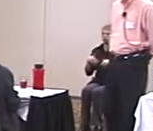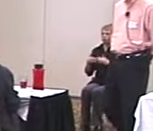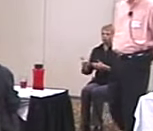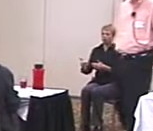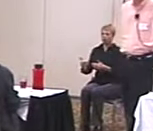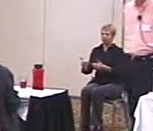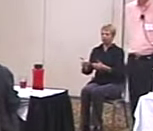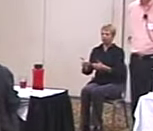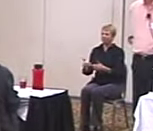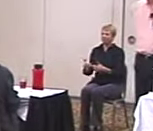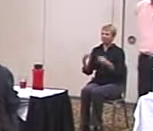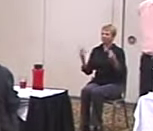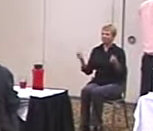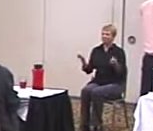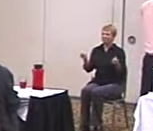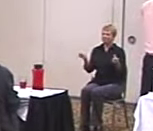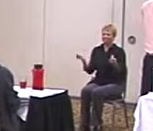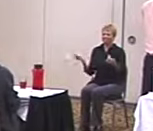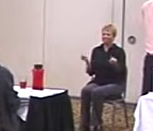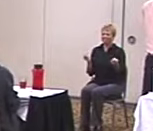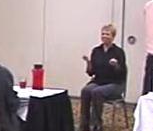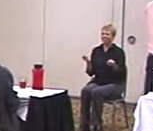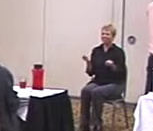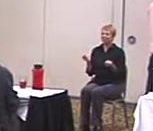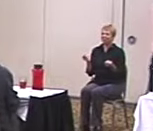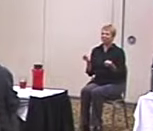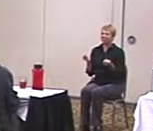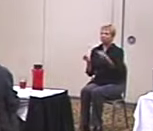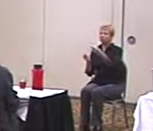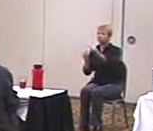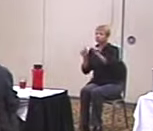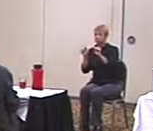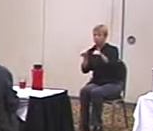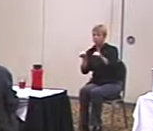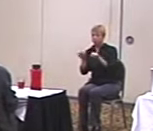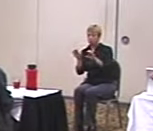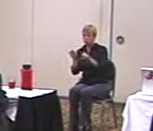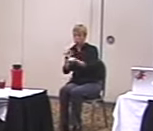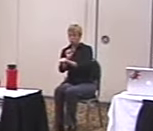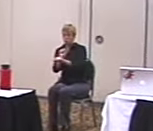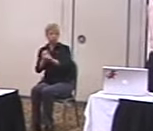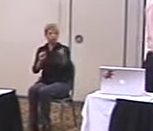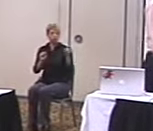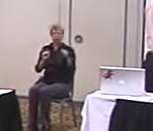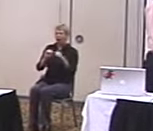no. Is she capable of the work assignment? She's capable of doing the work, yes.